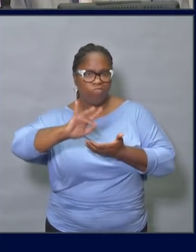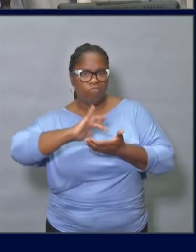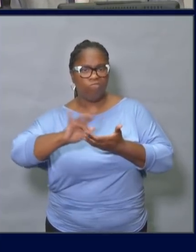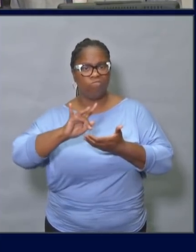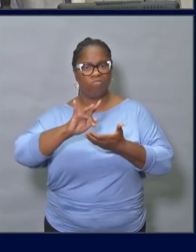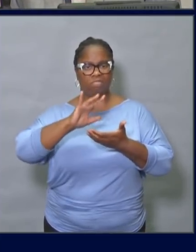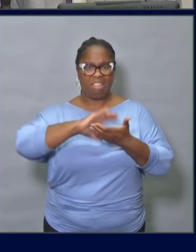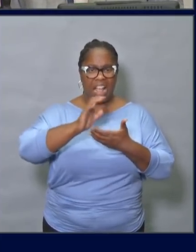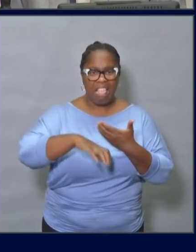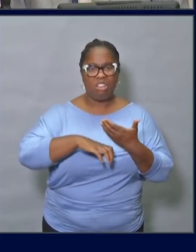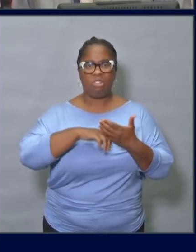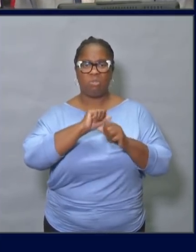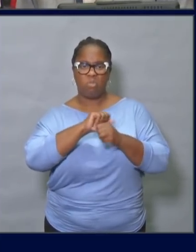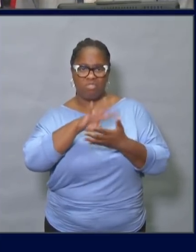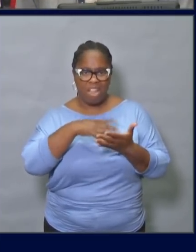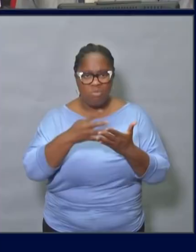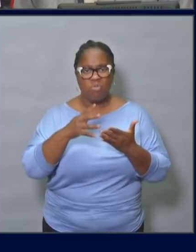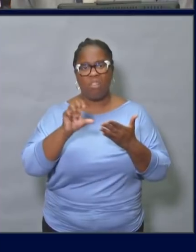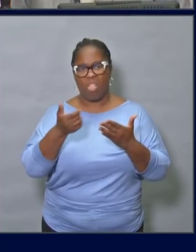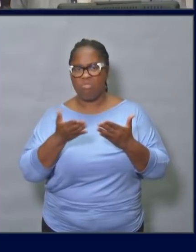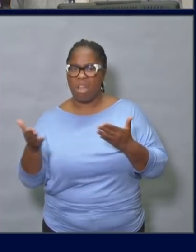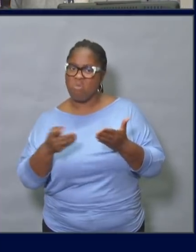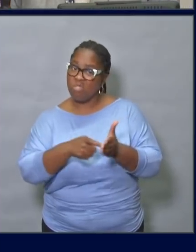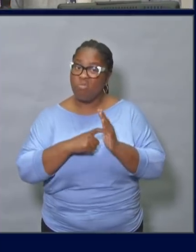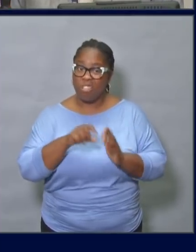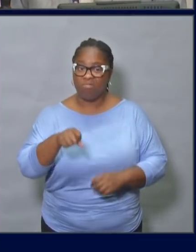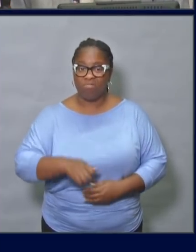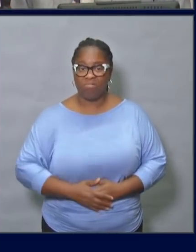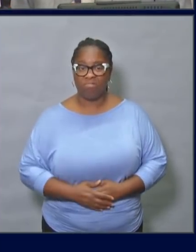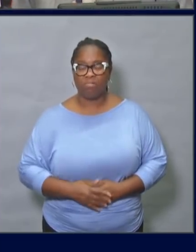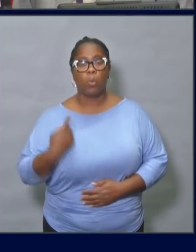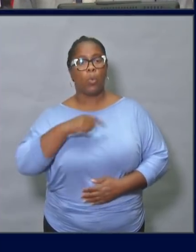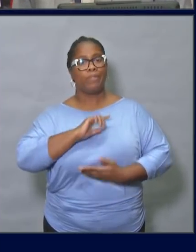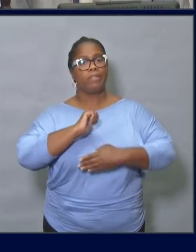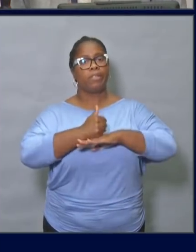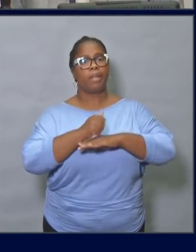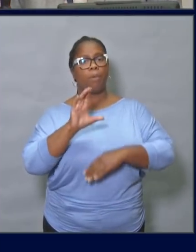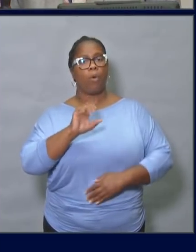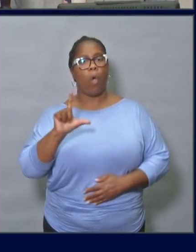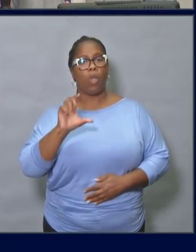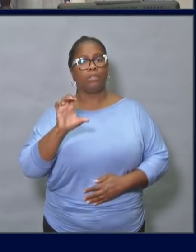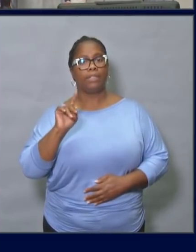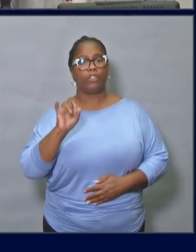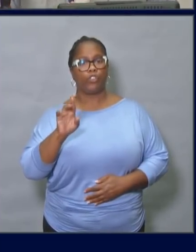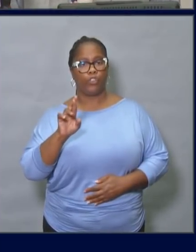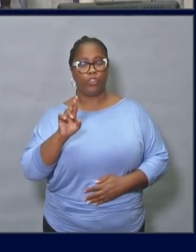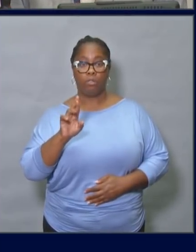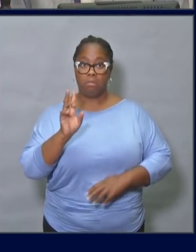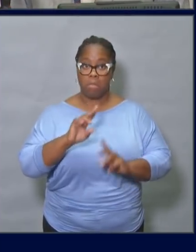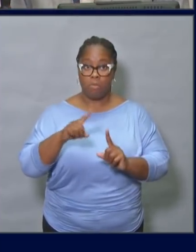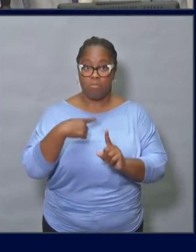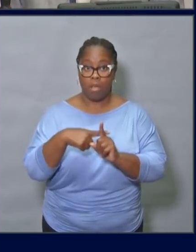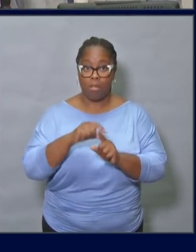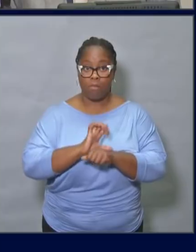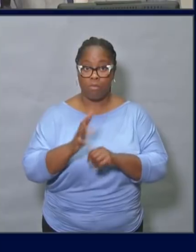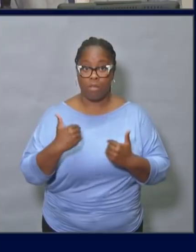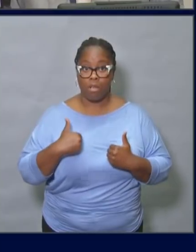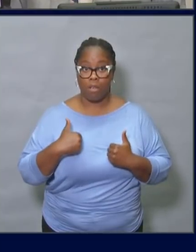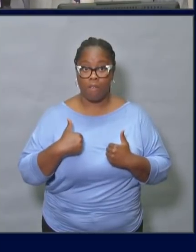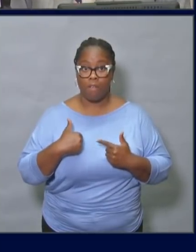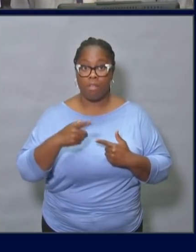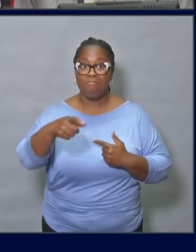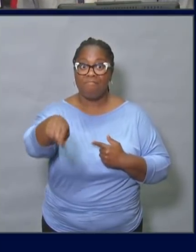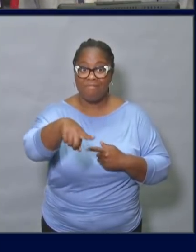other documents. We've launched a call center that people with a positive lab result for COVID-19 can